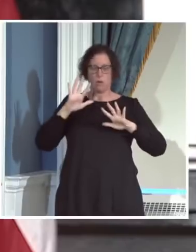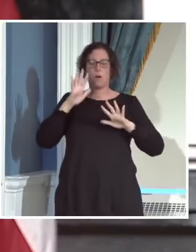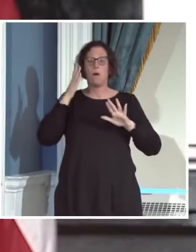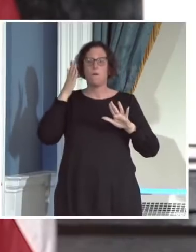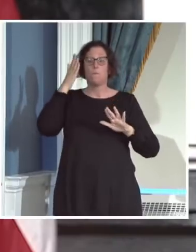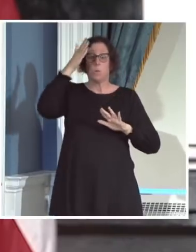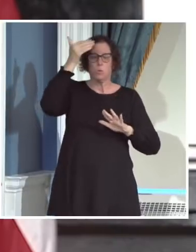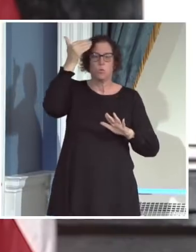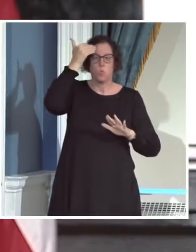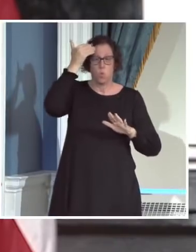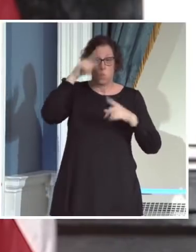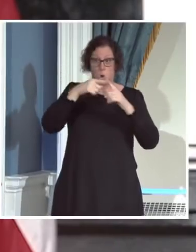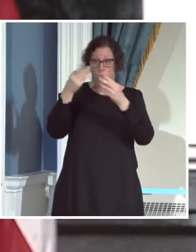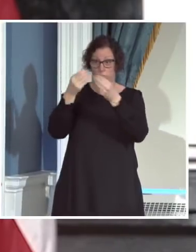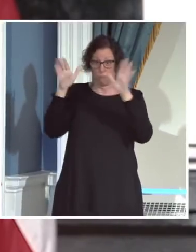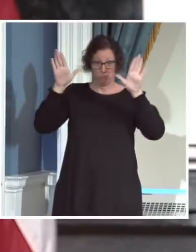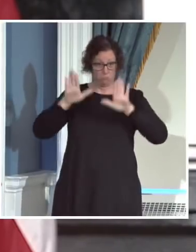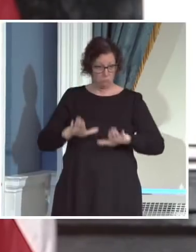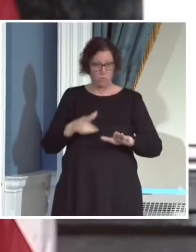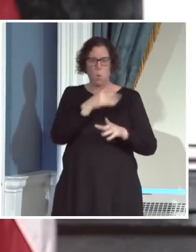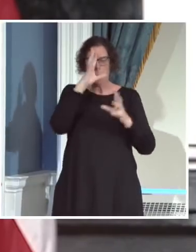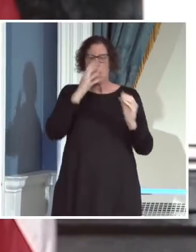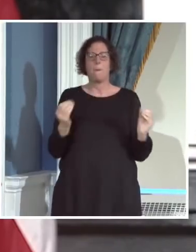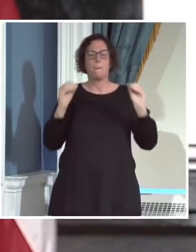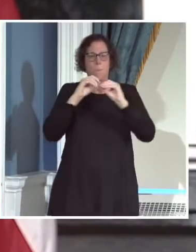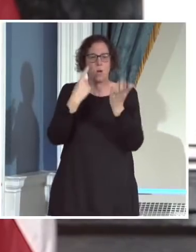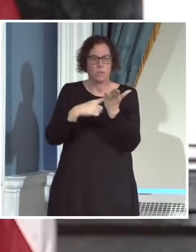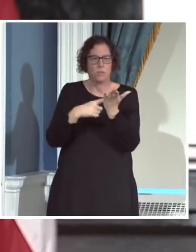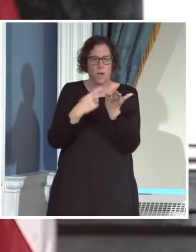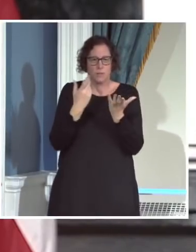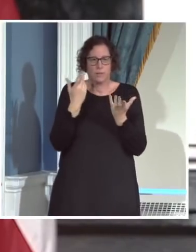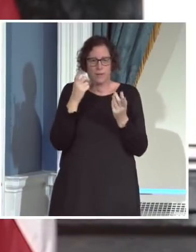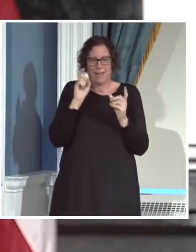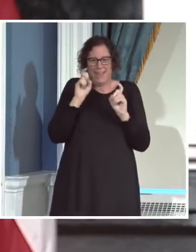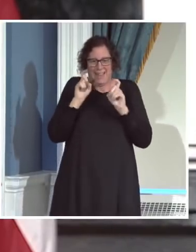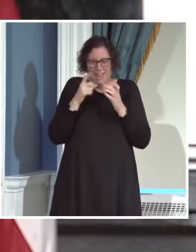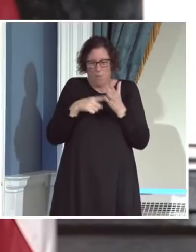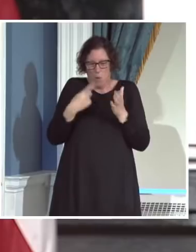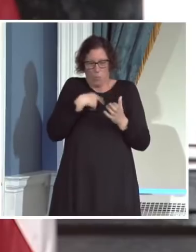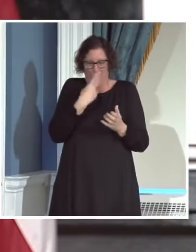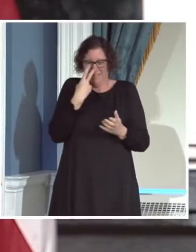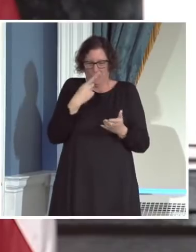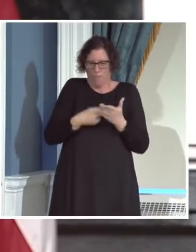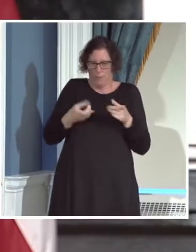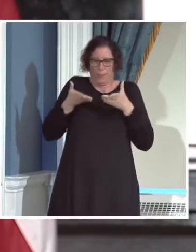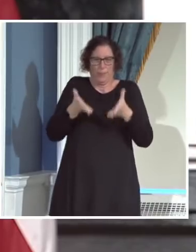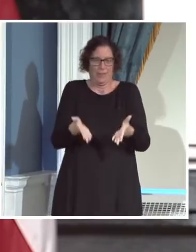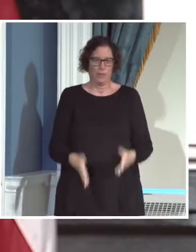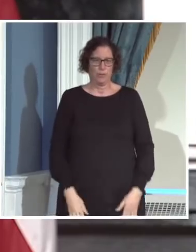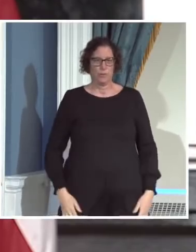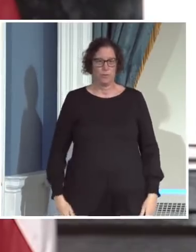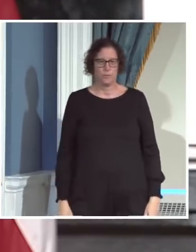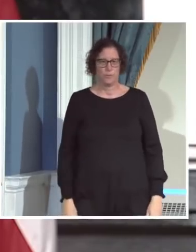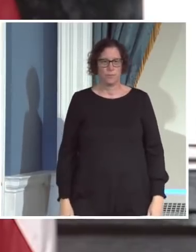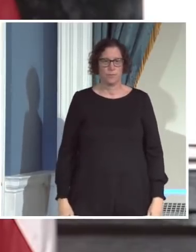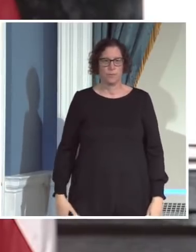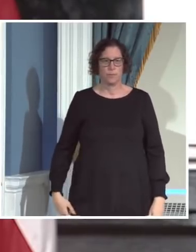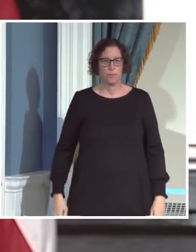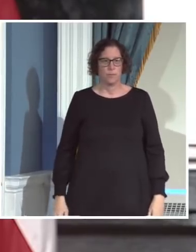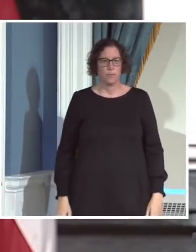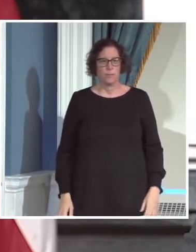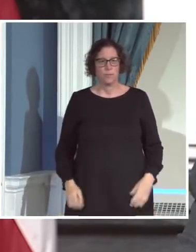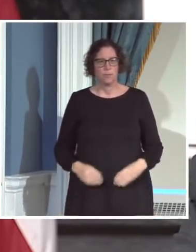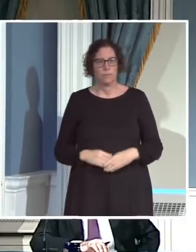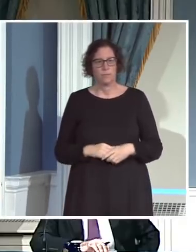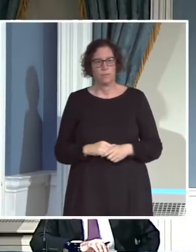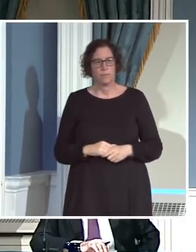prepare for the future. So I think there's a lot that has to change when we get through this crisis, and I think it's a wake-up call for this city, this state, and this